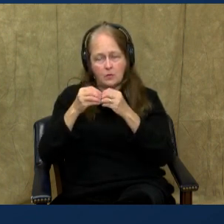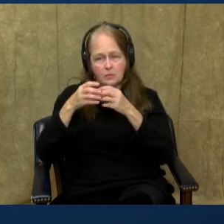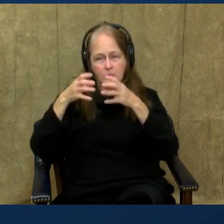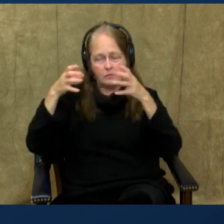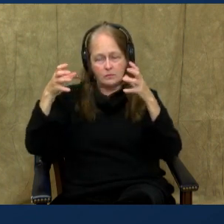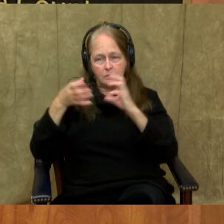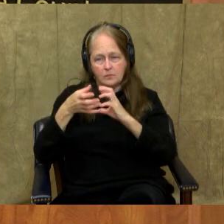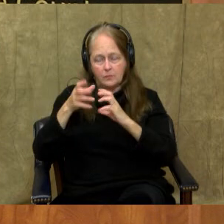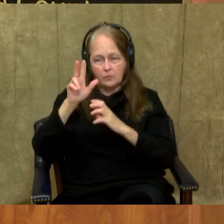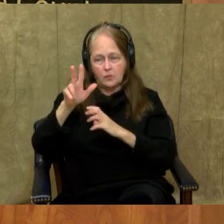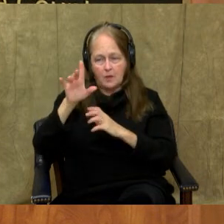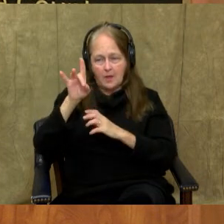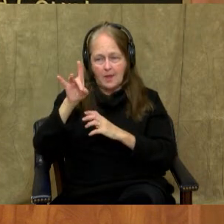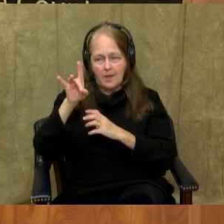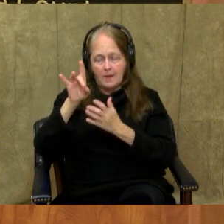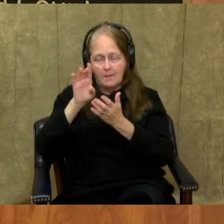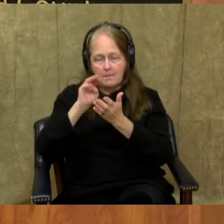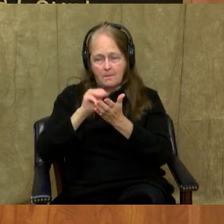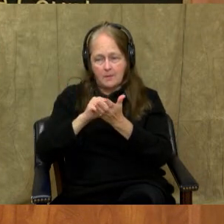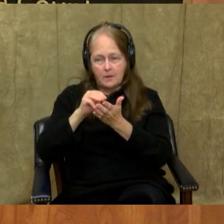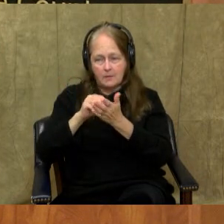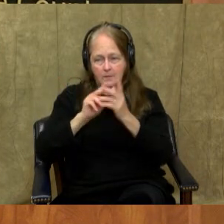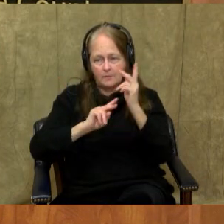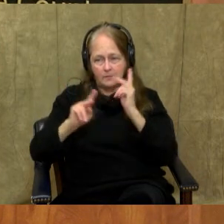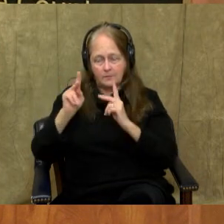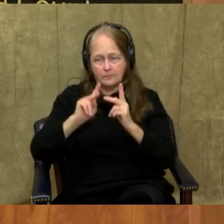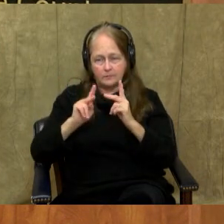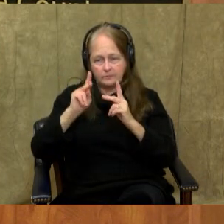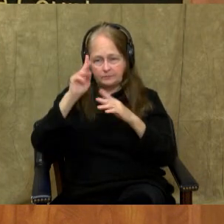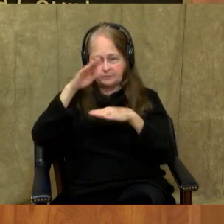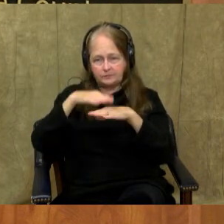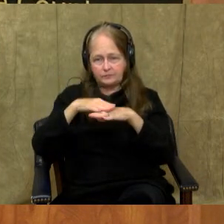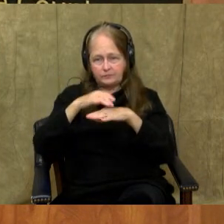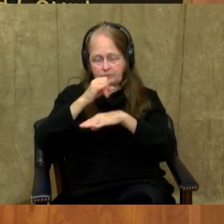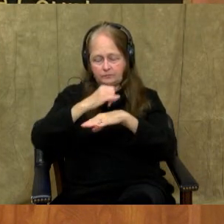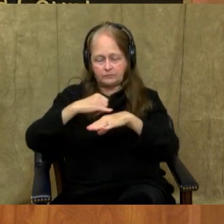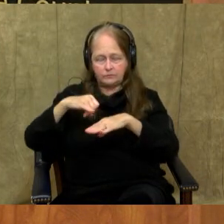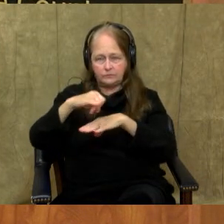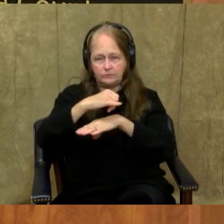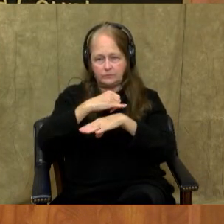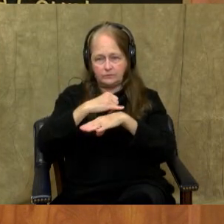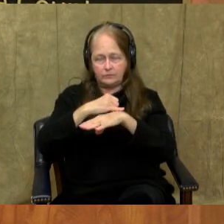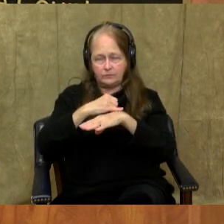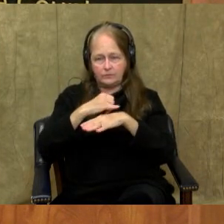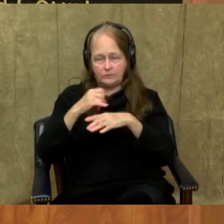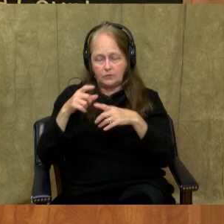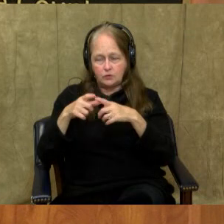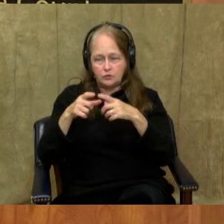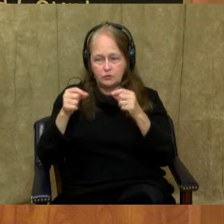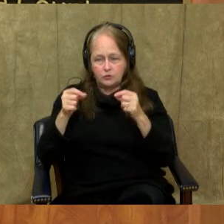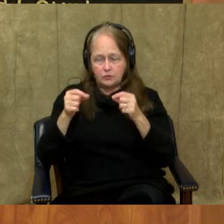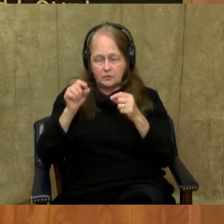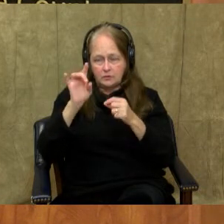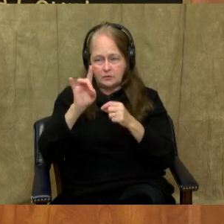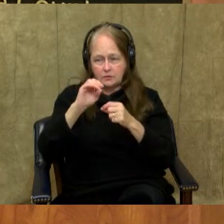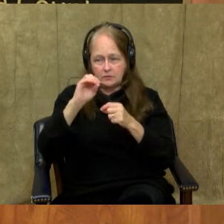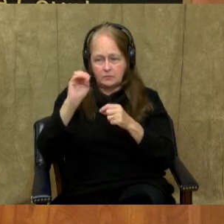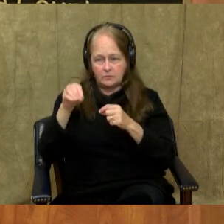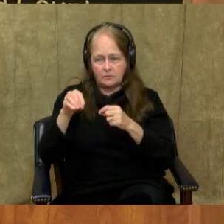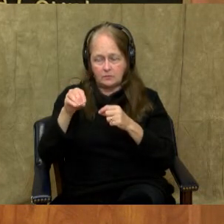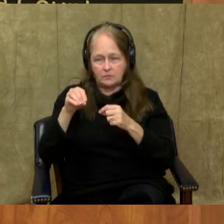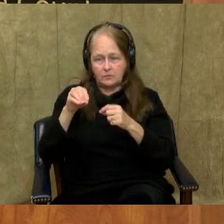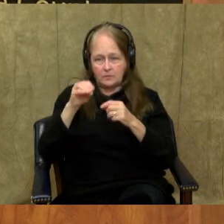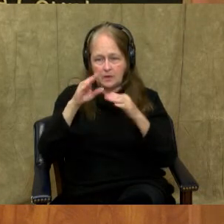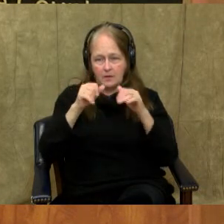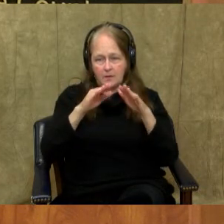about 38 million people there on the island of Honshu. Japan itself is about 80%